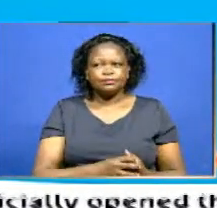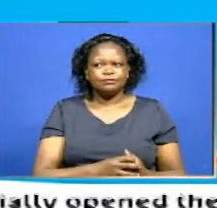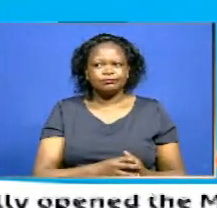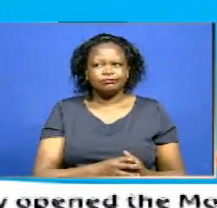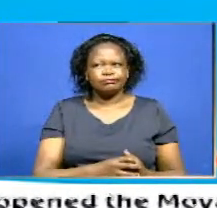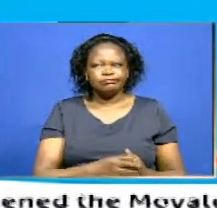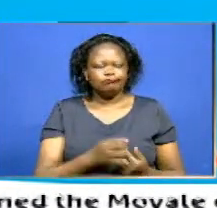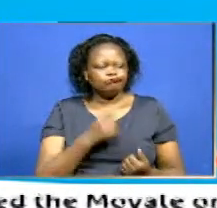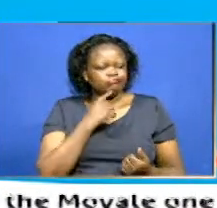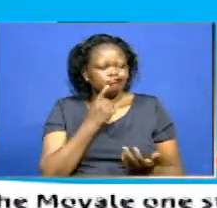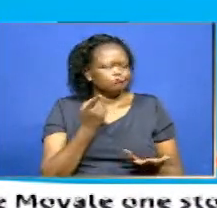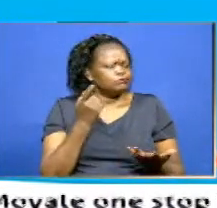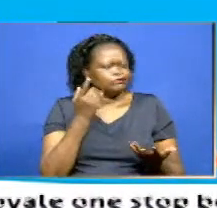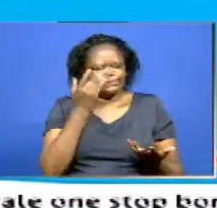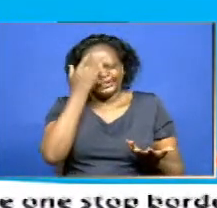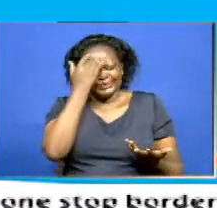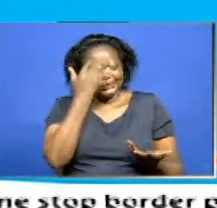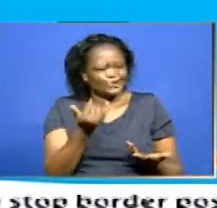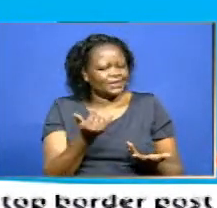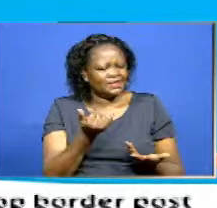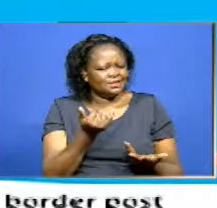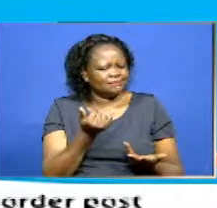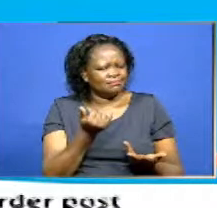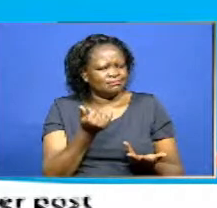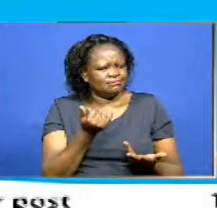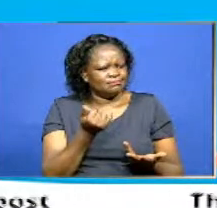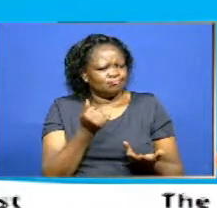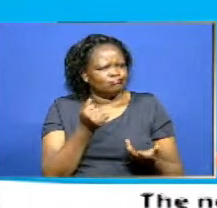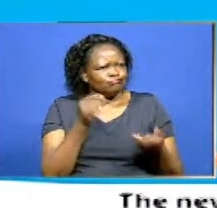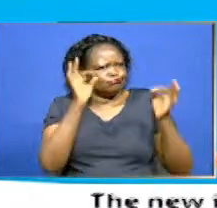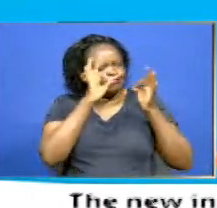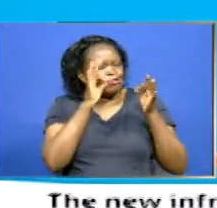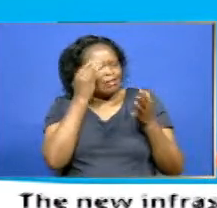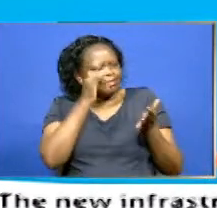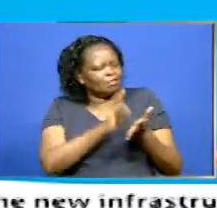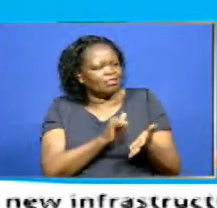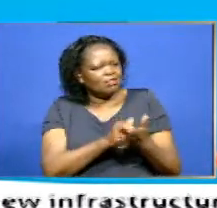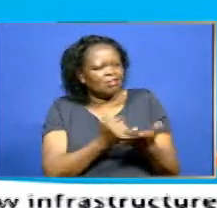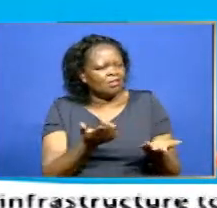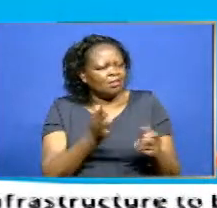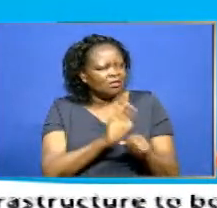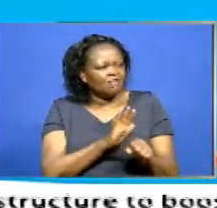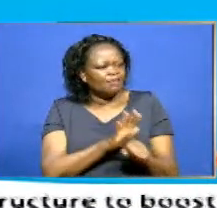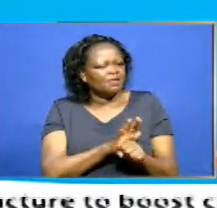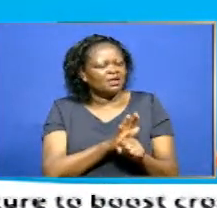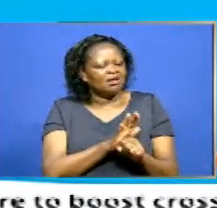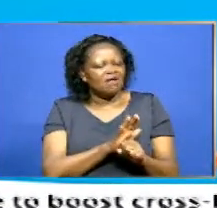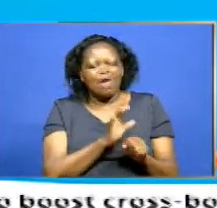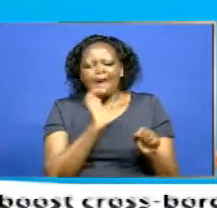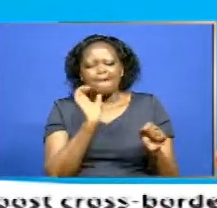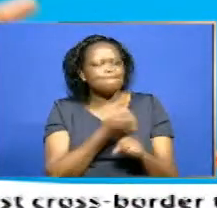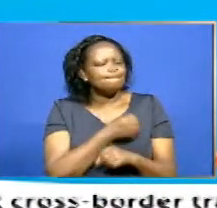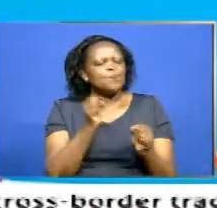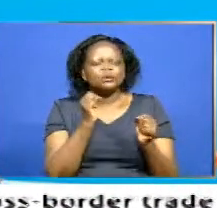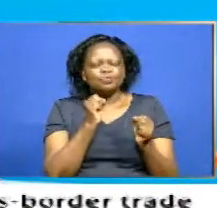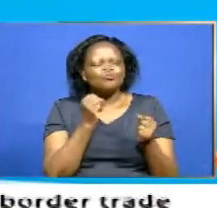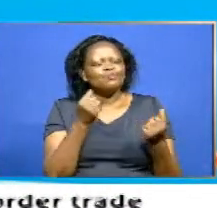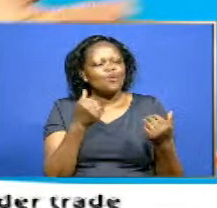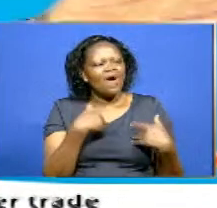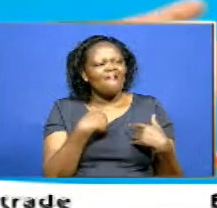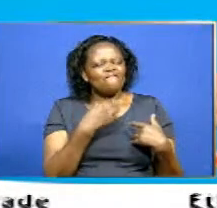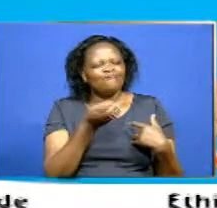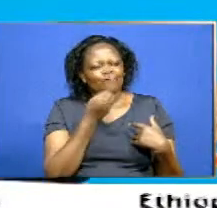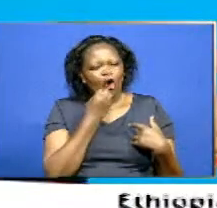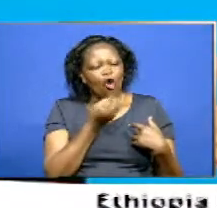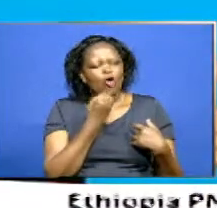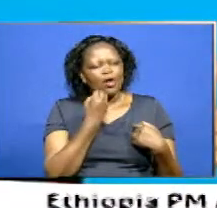So why then would that be news that a lot of them cannot afford to put 3 meals on the table? I